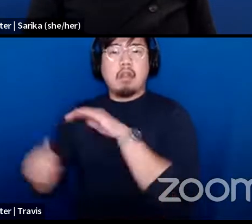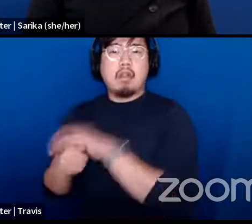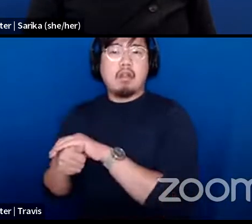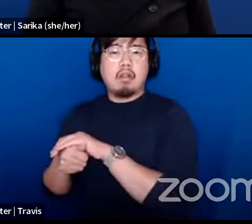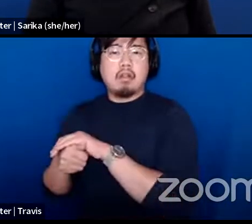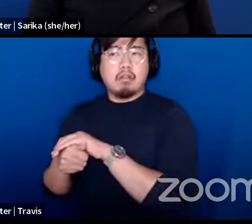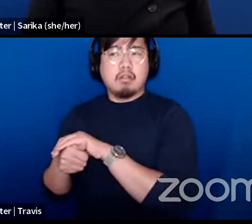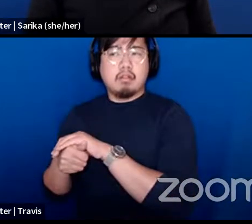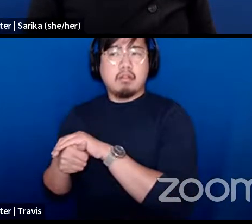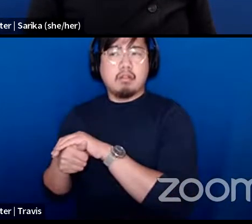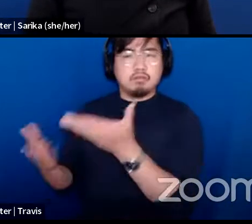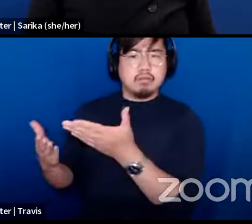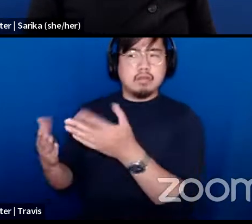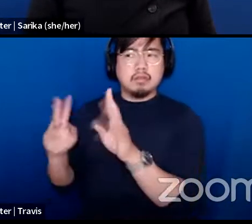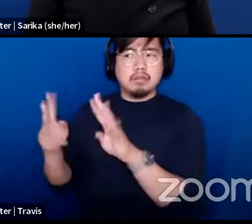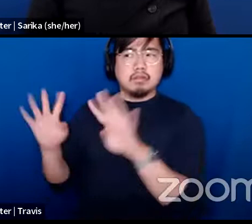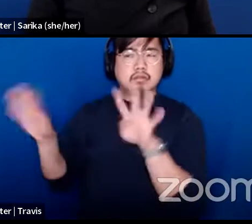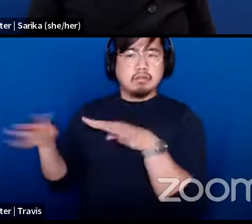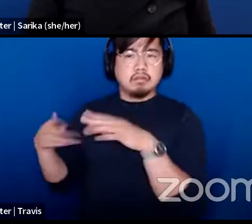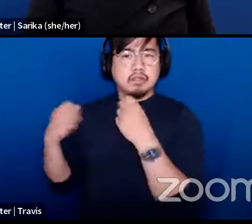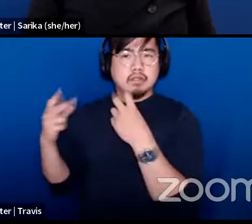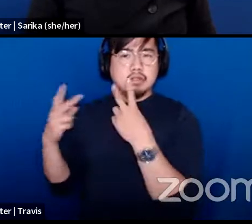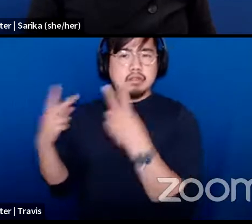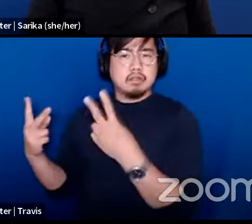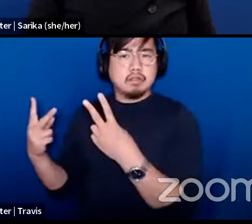inappropriate or